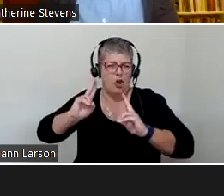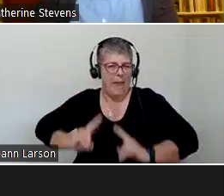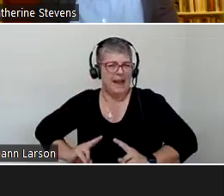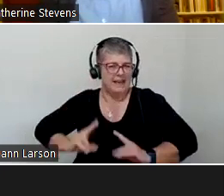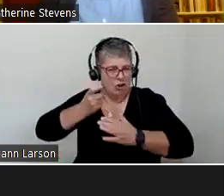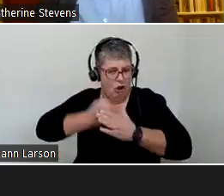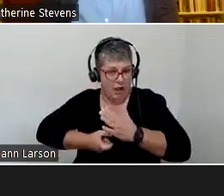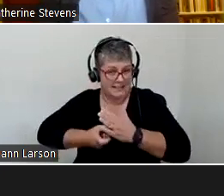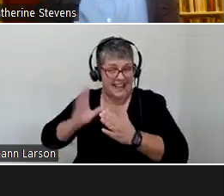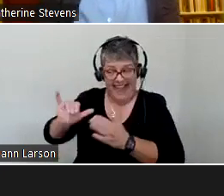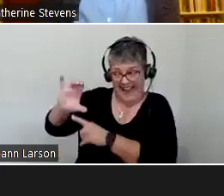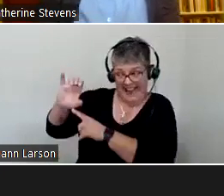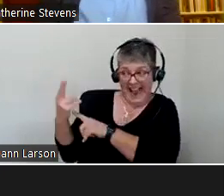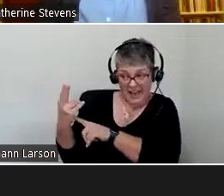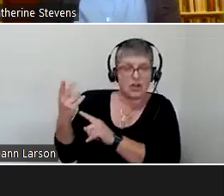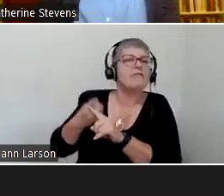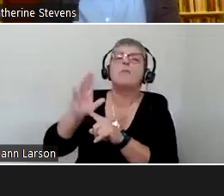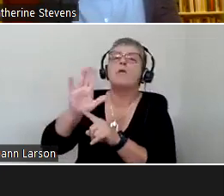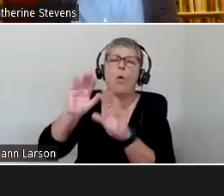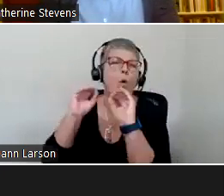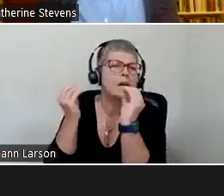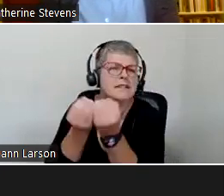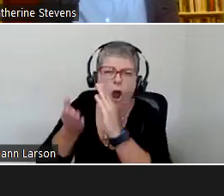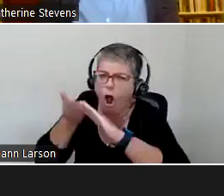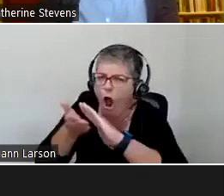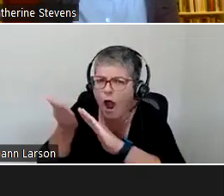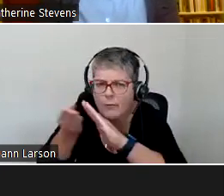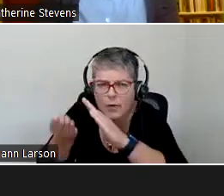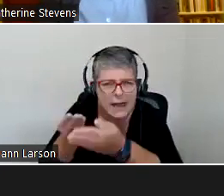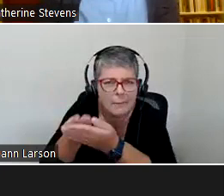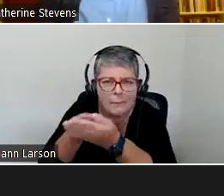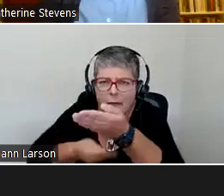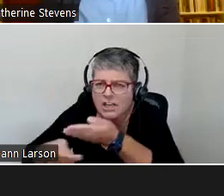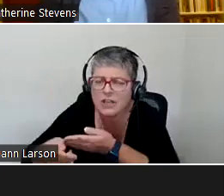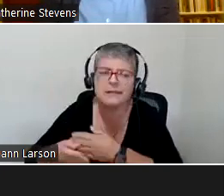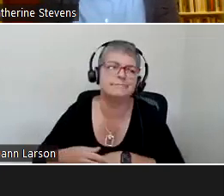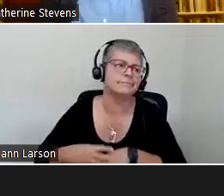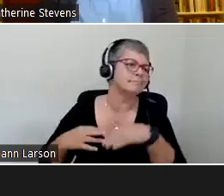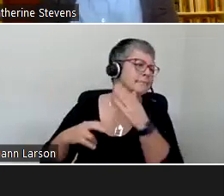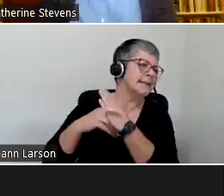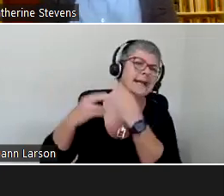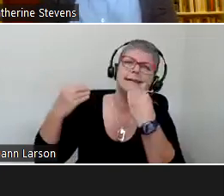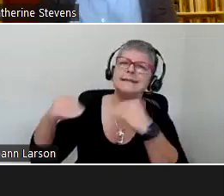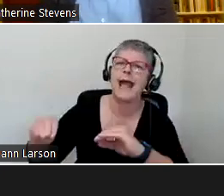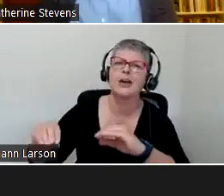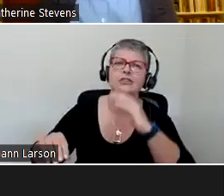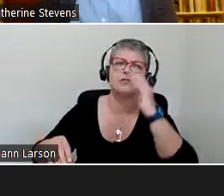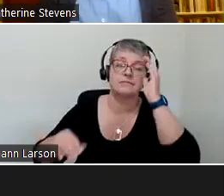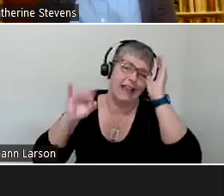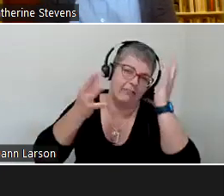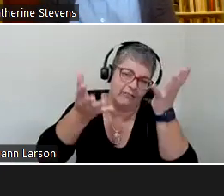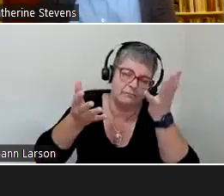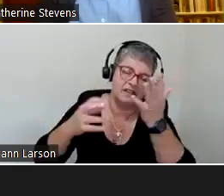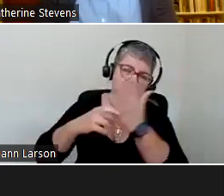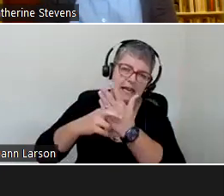those cash costs can come from your organization's operating budget. It could come from ticket sales, if there are ticket sales for an